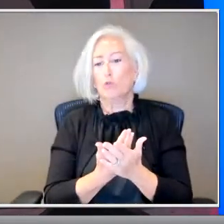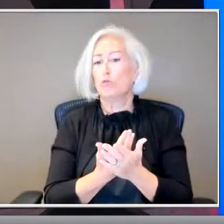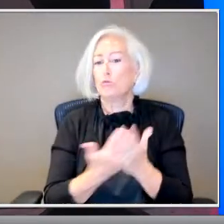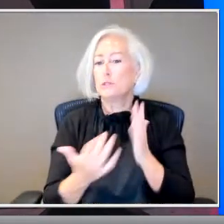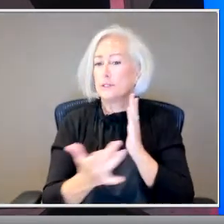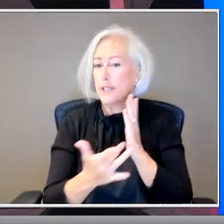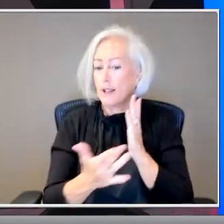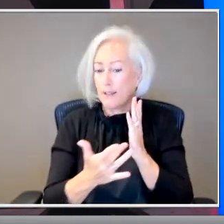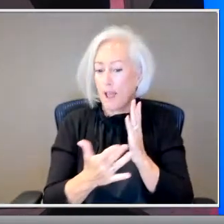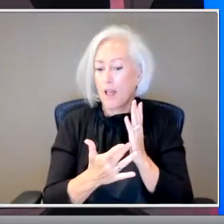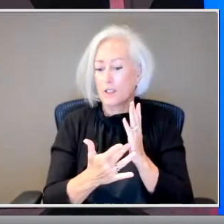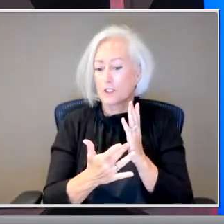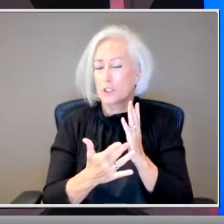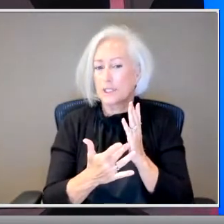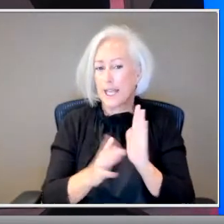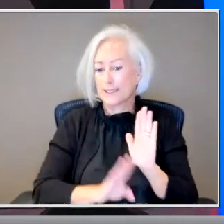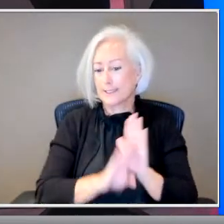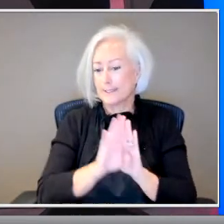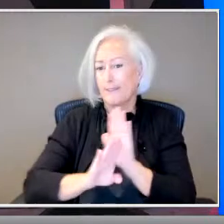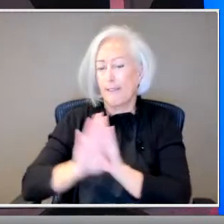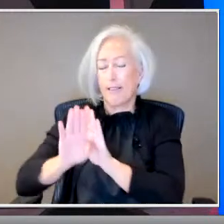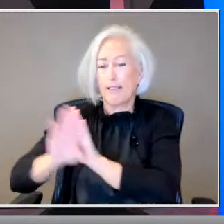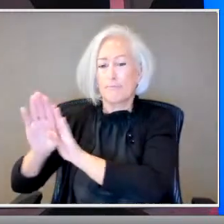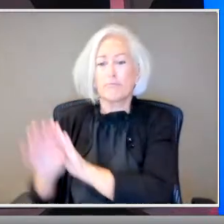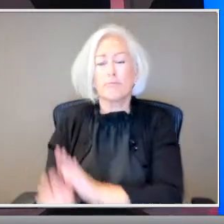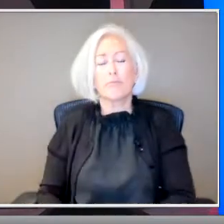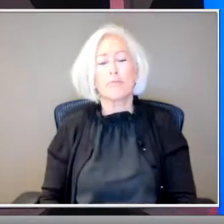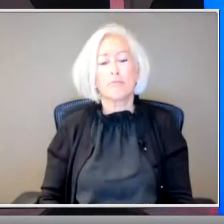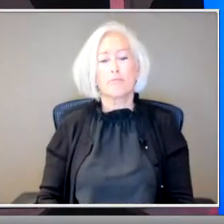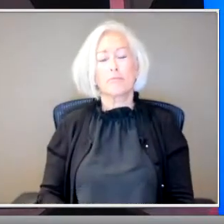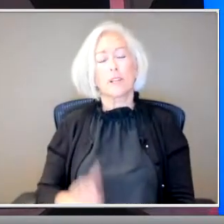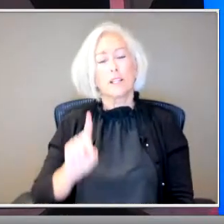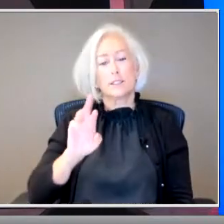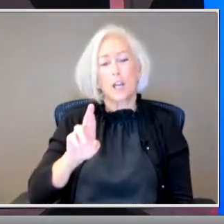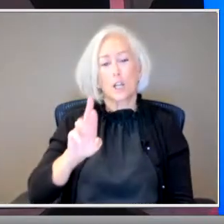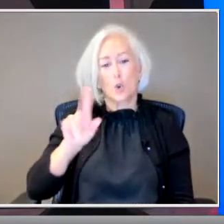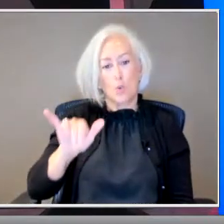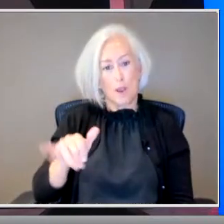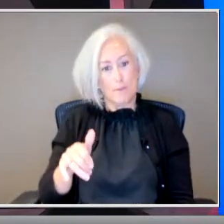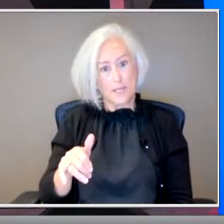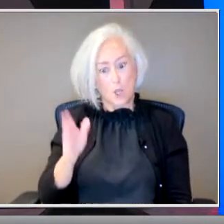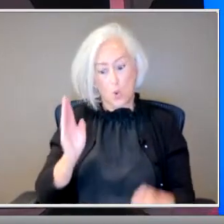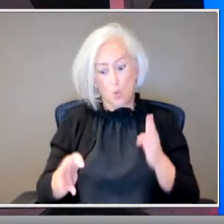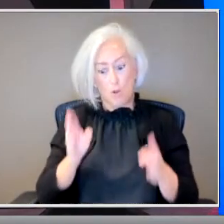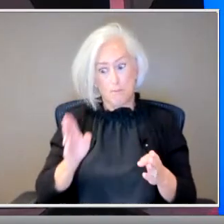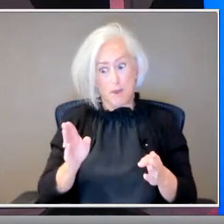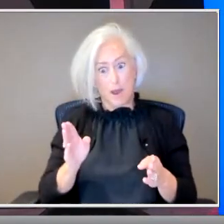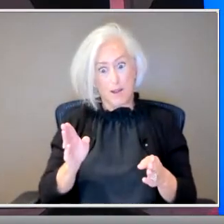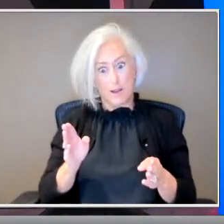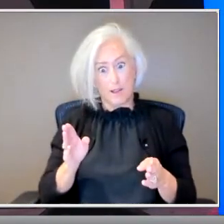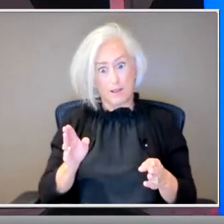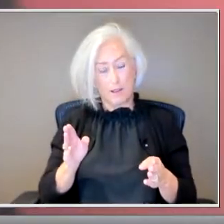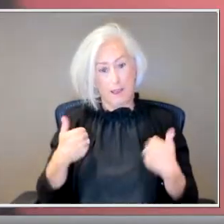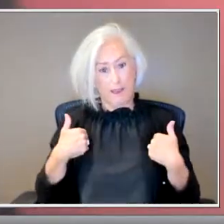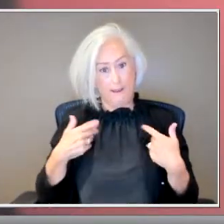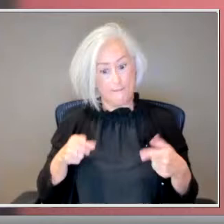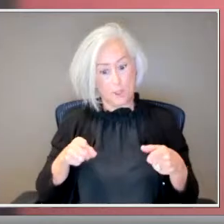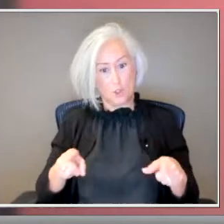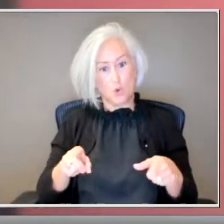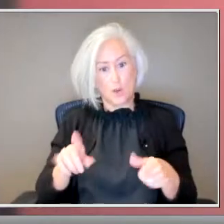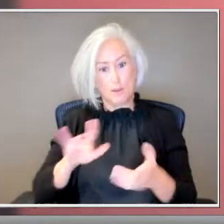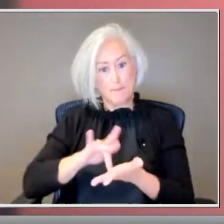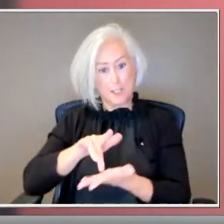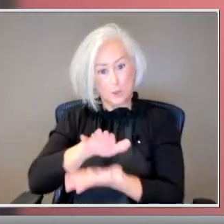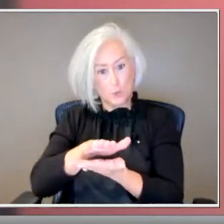get developed? Dr. Reddy, was robotics around when you were in med school? Oh, no way. so it's all, that's